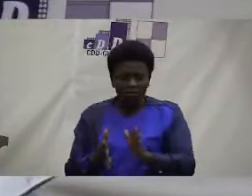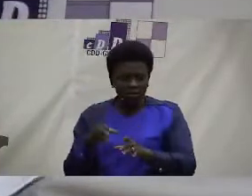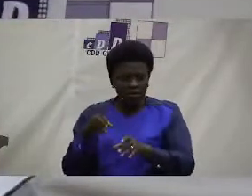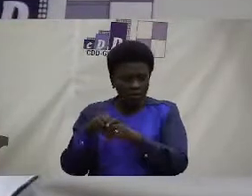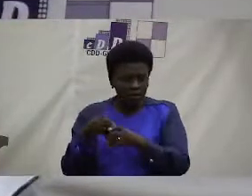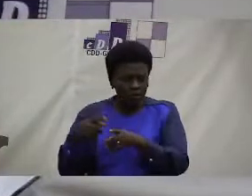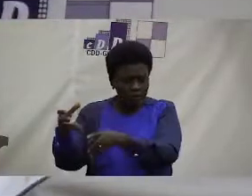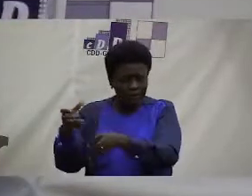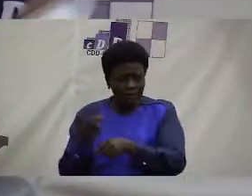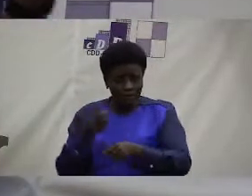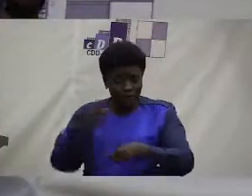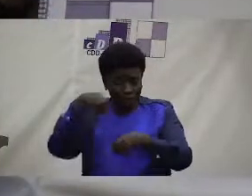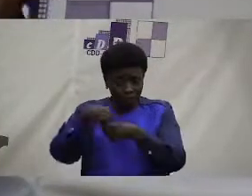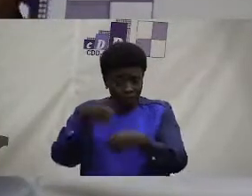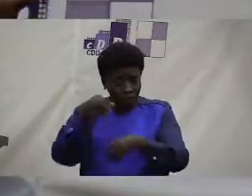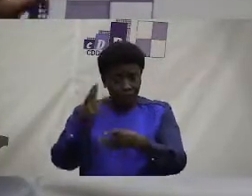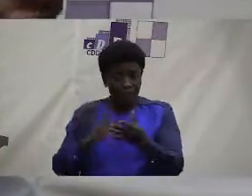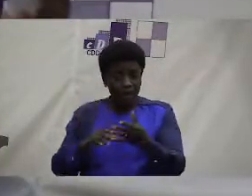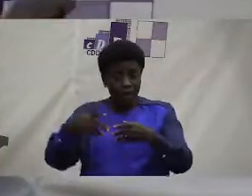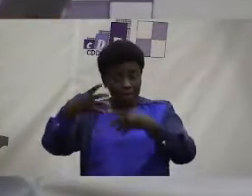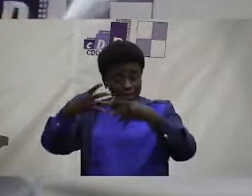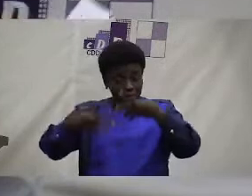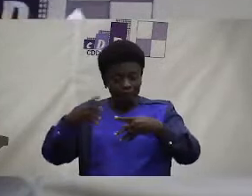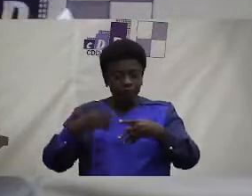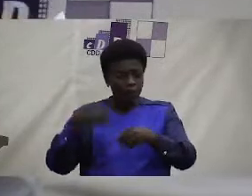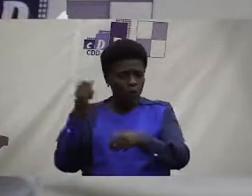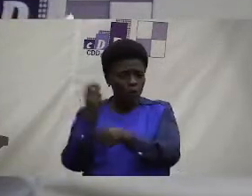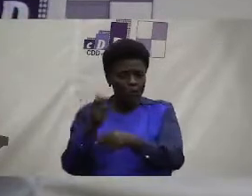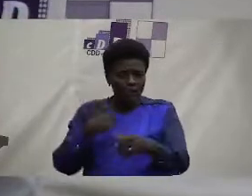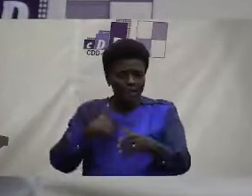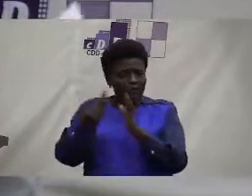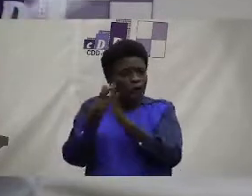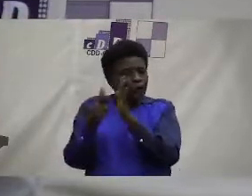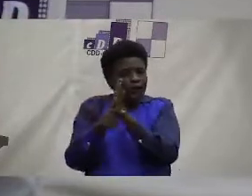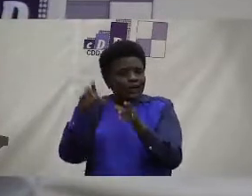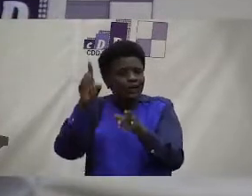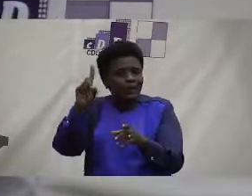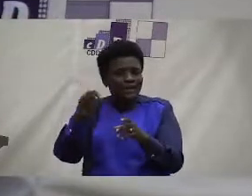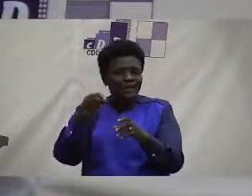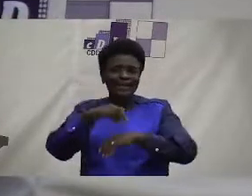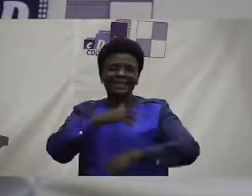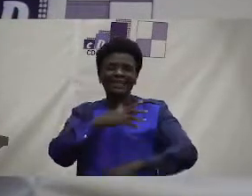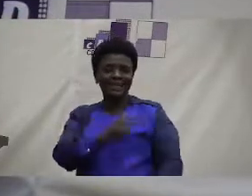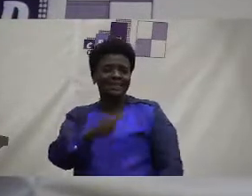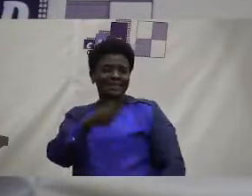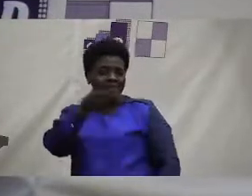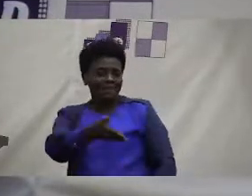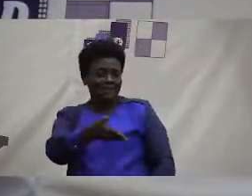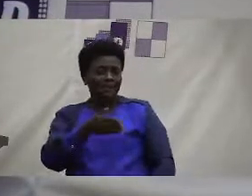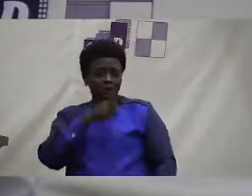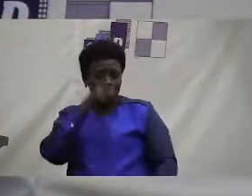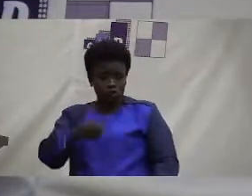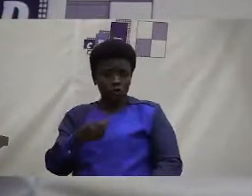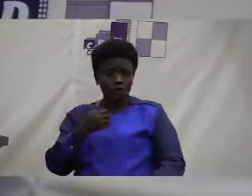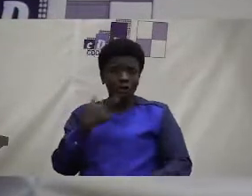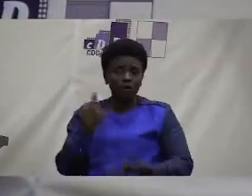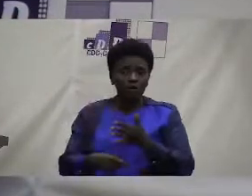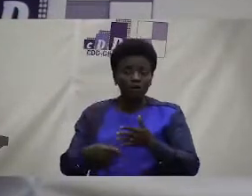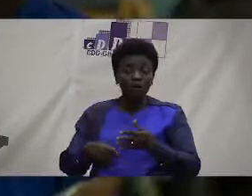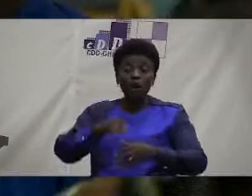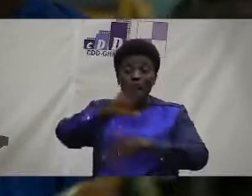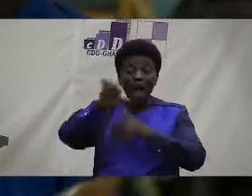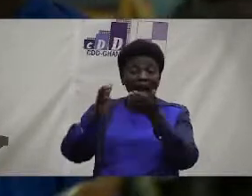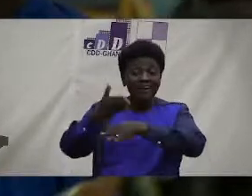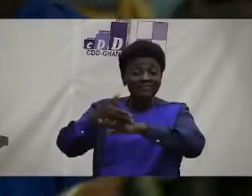platform, a lawyer is already there in Panama, ensuring that she gets accountability for all